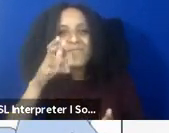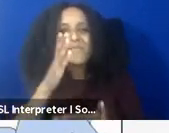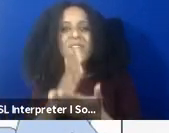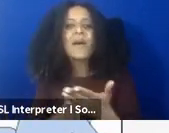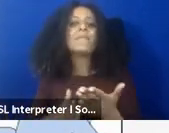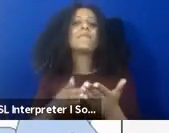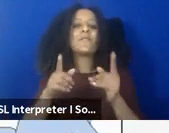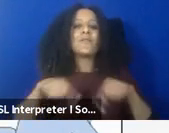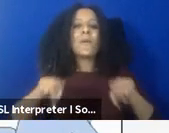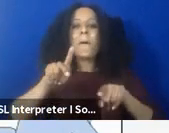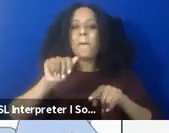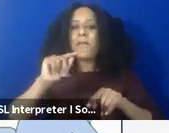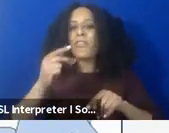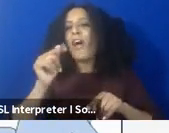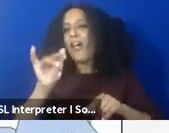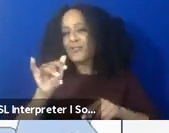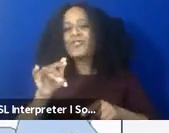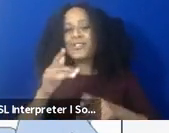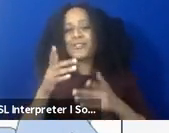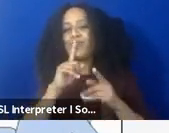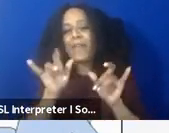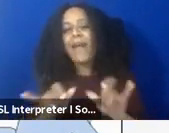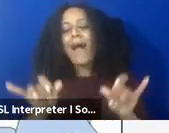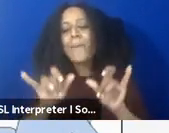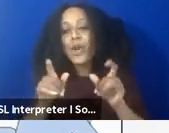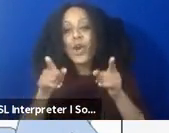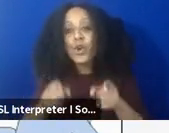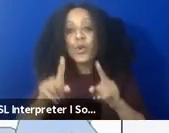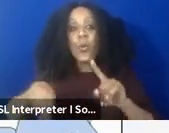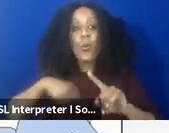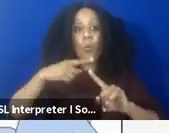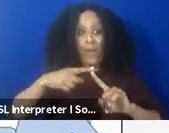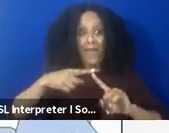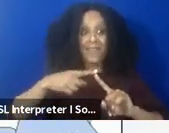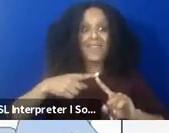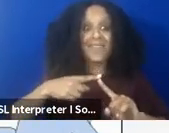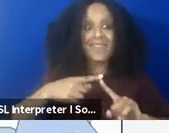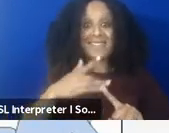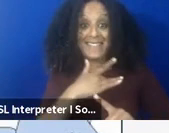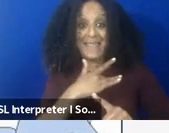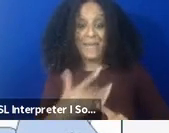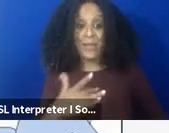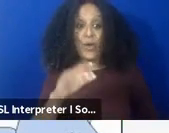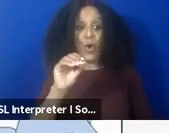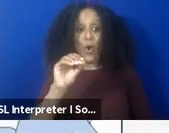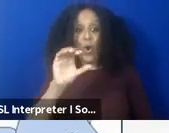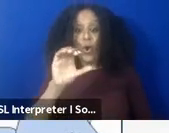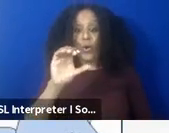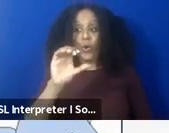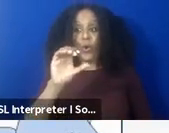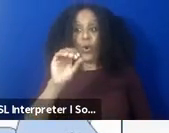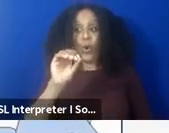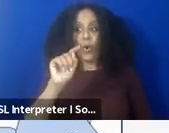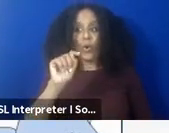pathologies go, this one is relatively common, but it's going to occur when the otoconia that are normally sitting on those otolith end organs, giving them some